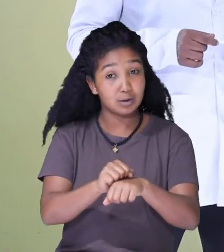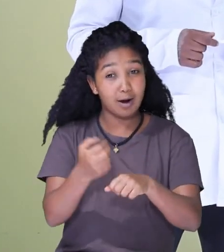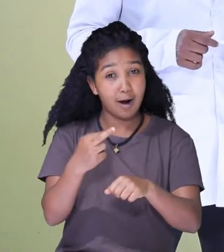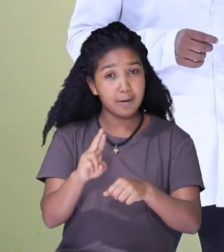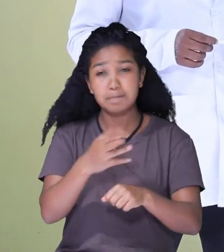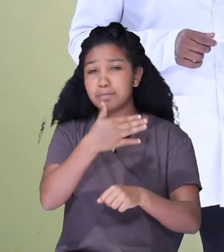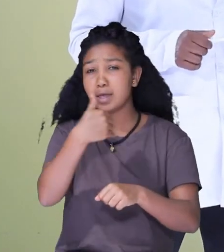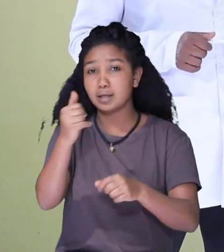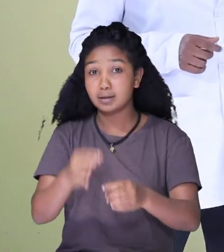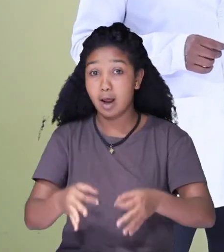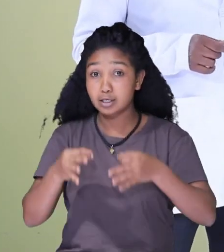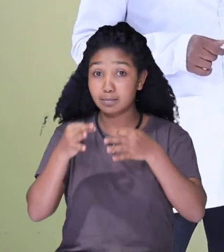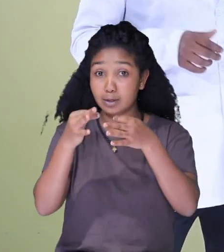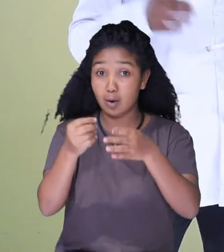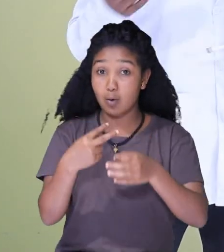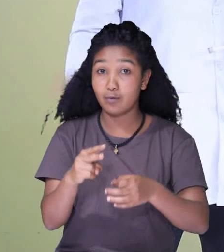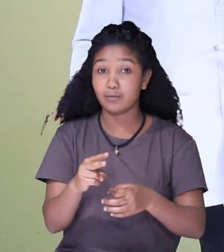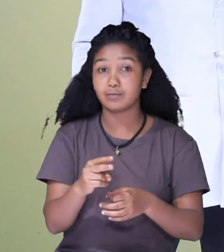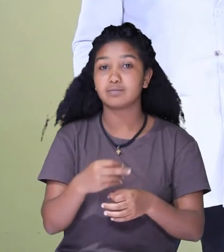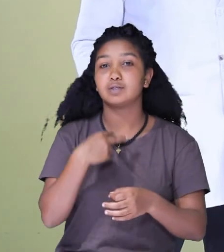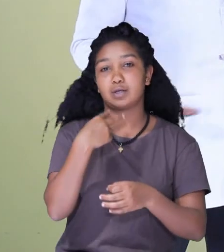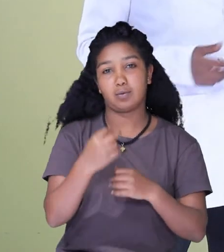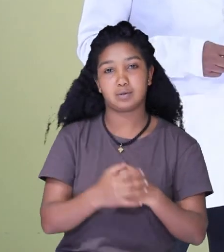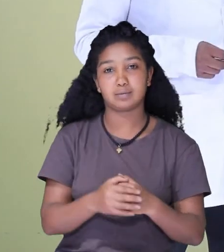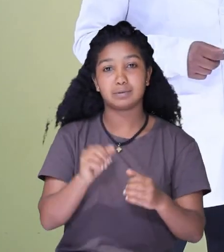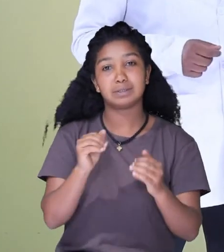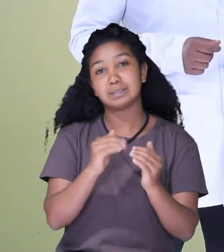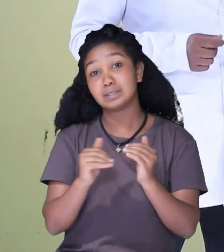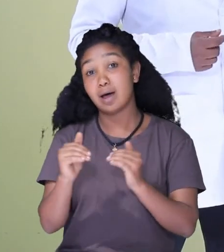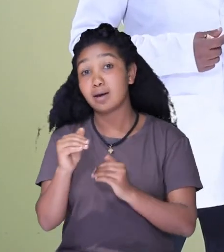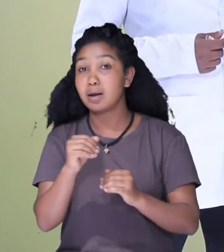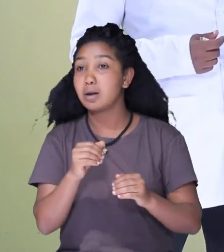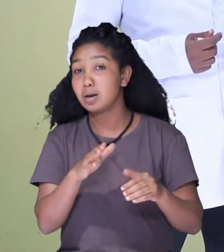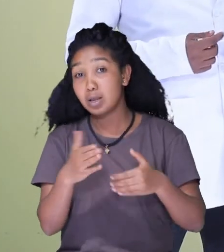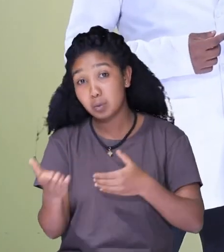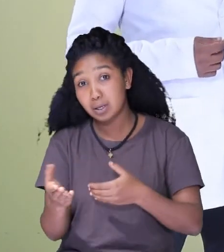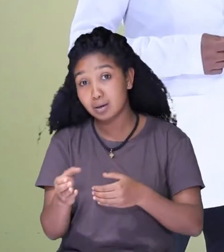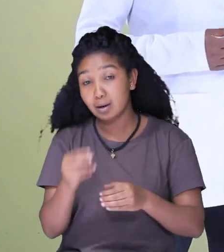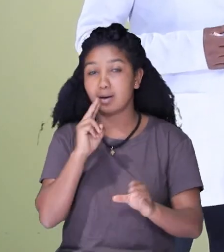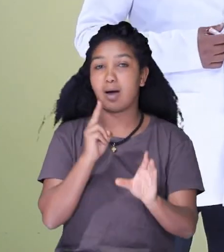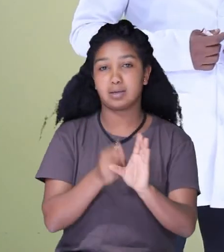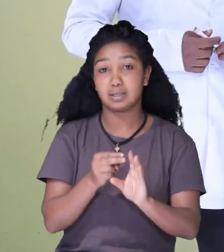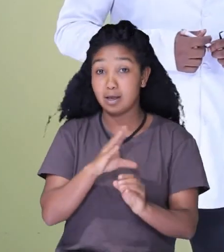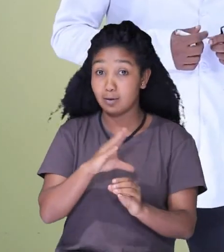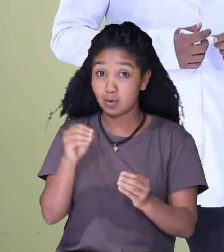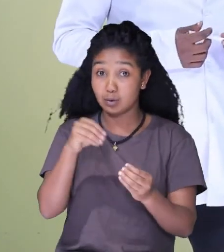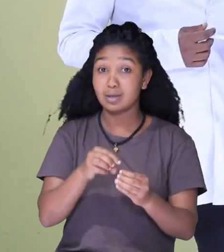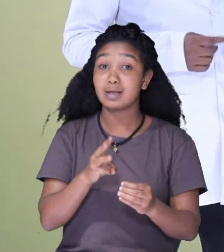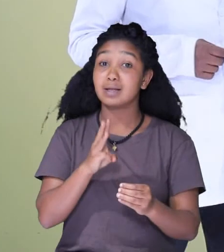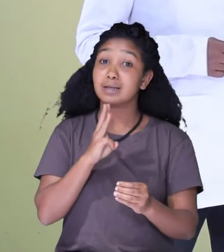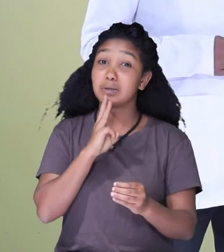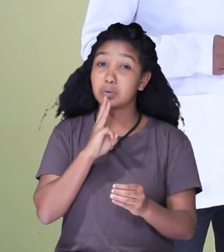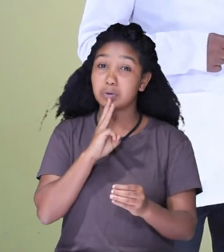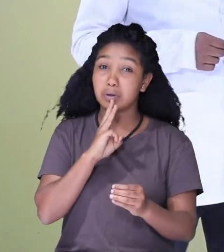are better transmitter of sound than liquid and gas, and also